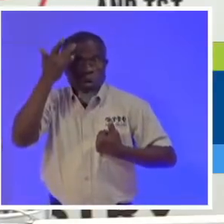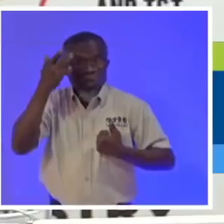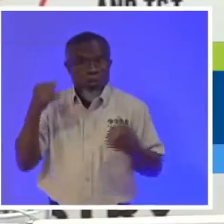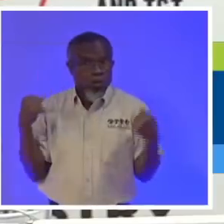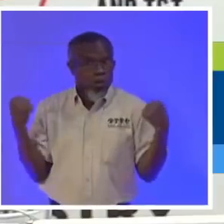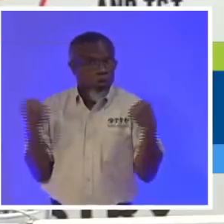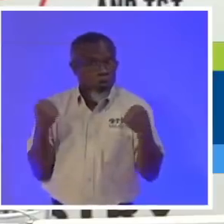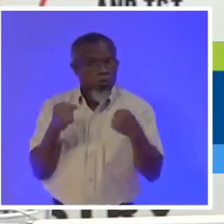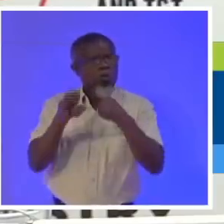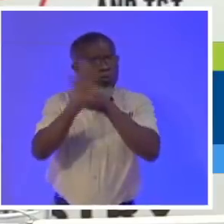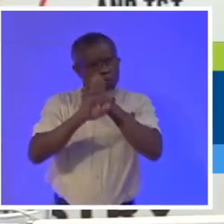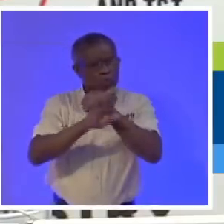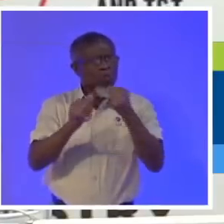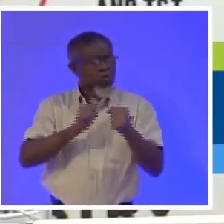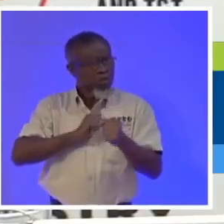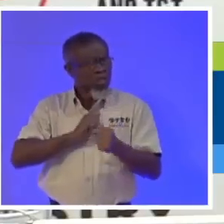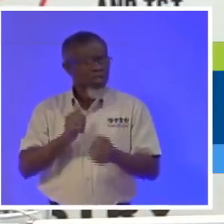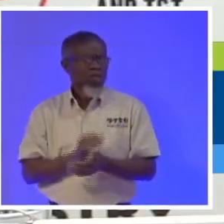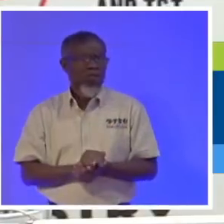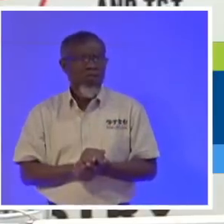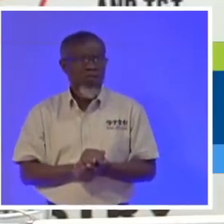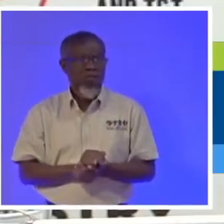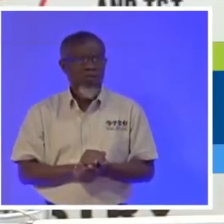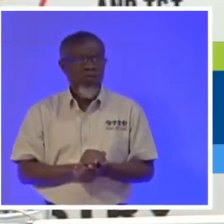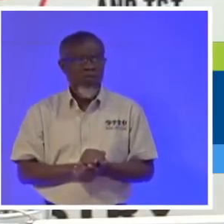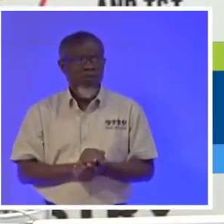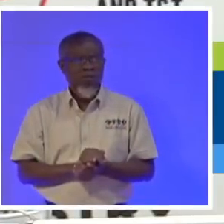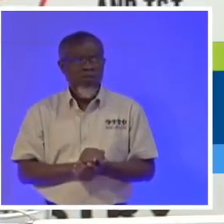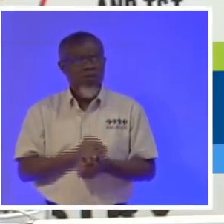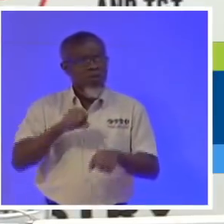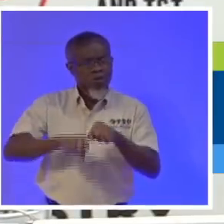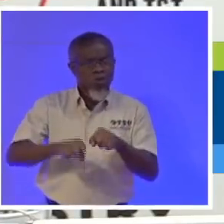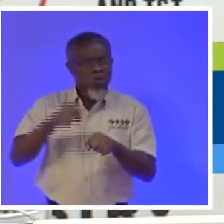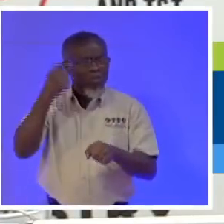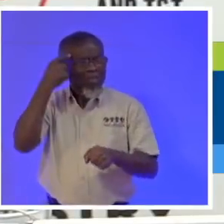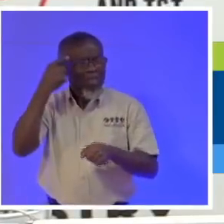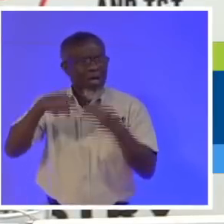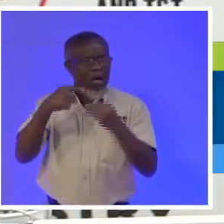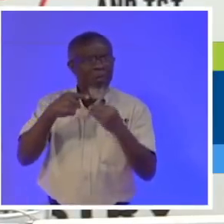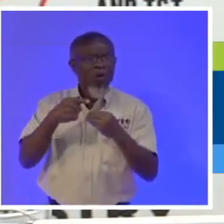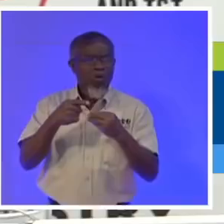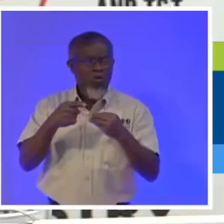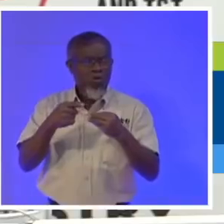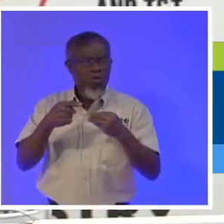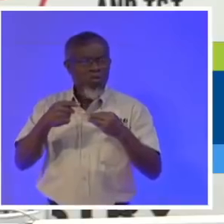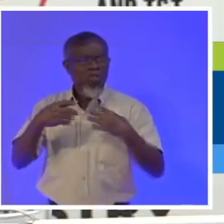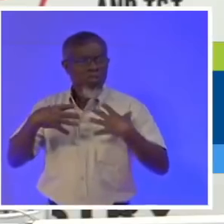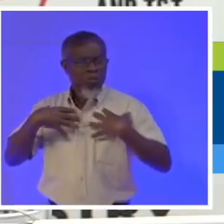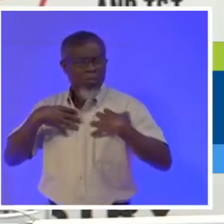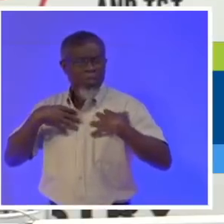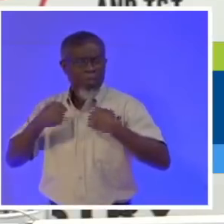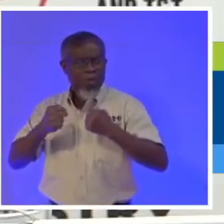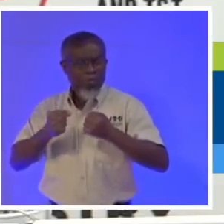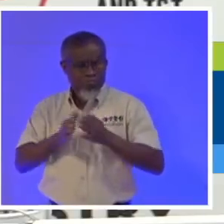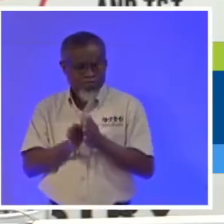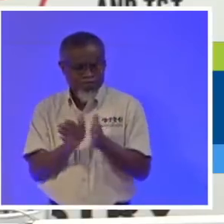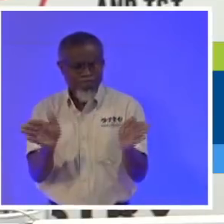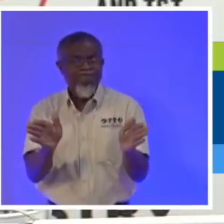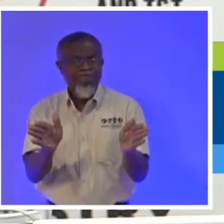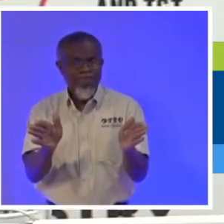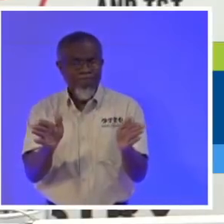a sweater, you layer up. So think about the public health measures as layers to keep you